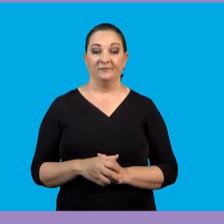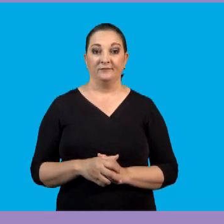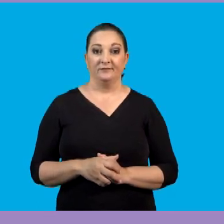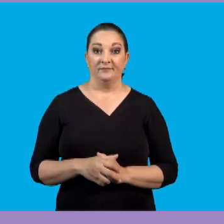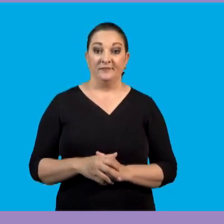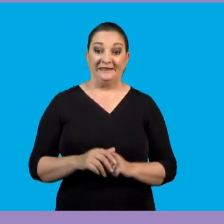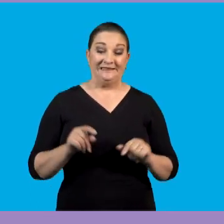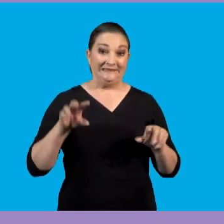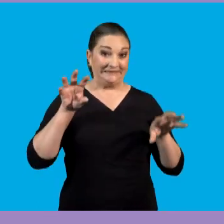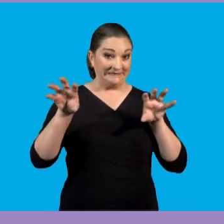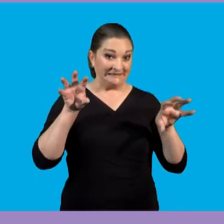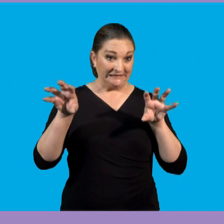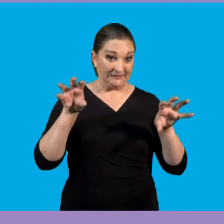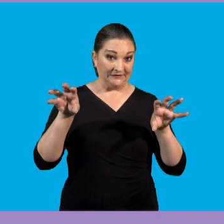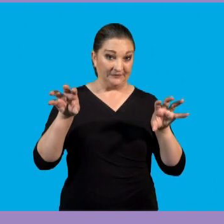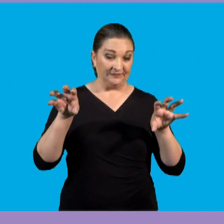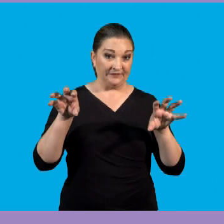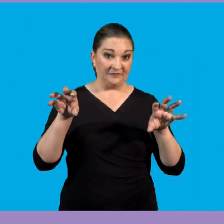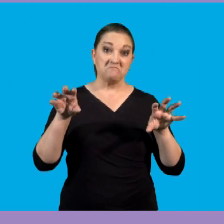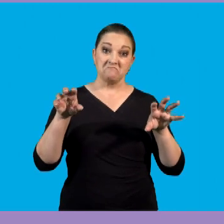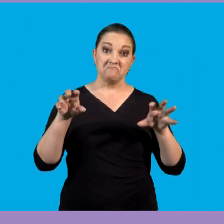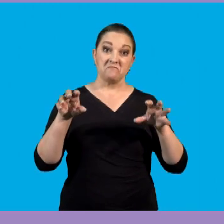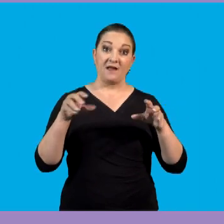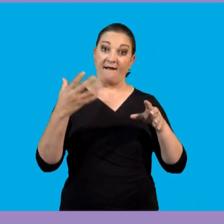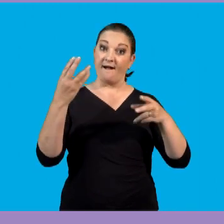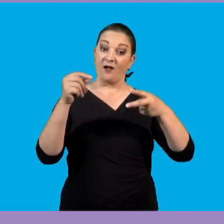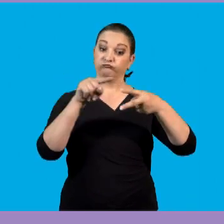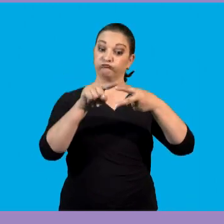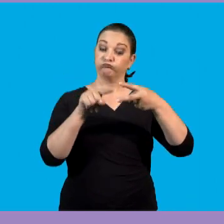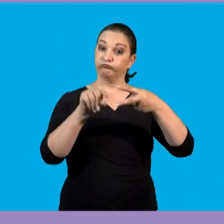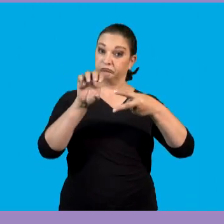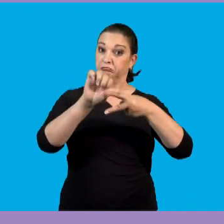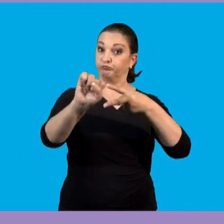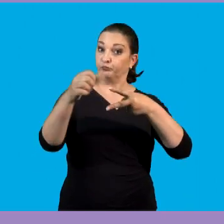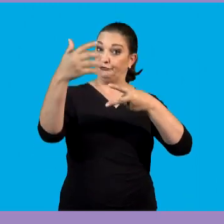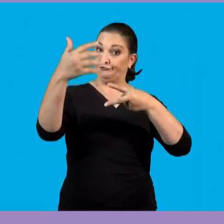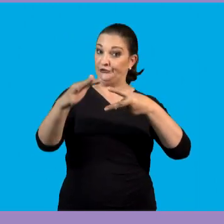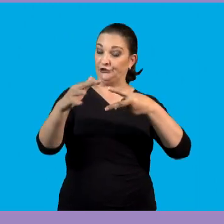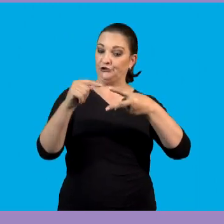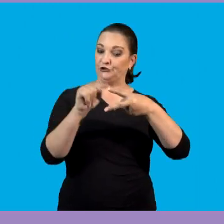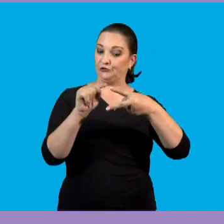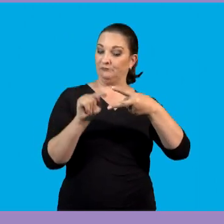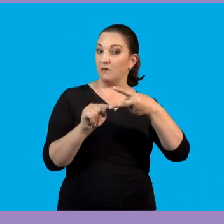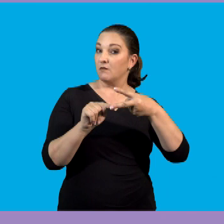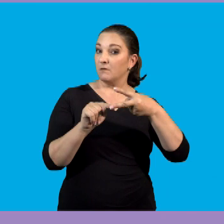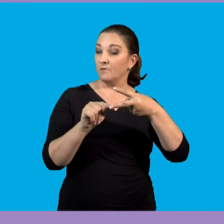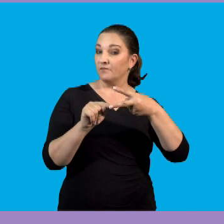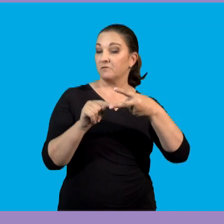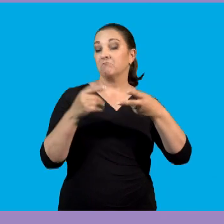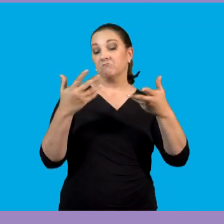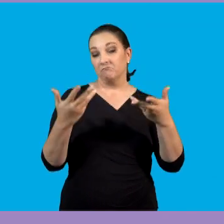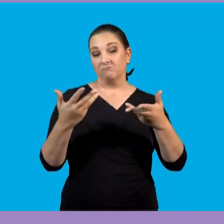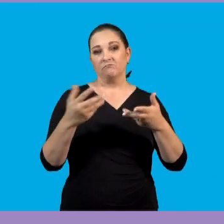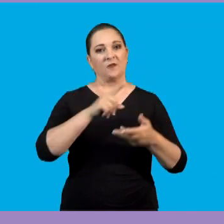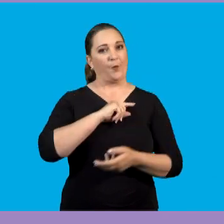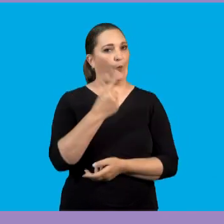And because these two triangles met one of those conditions that we need for proving two